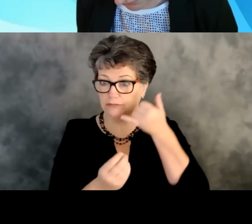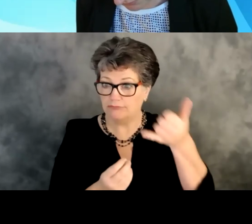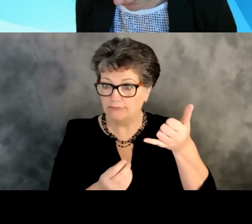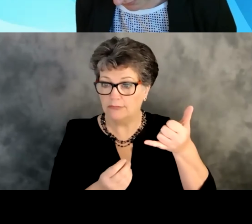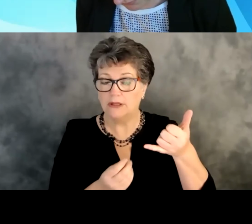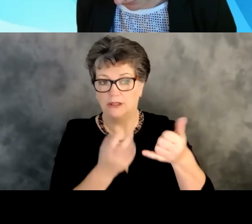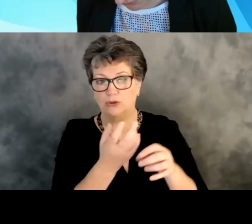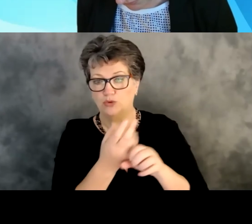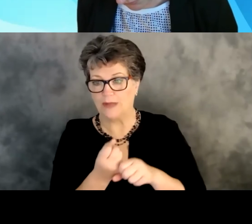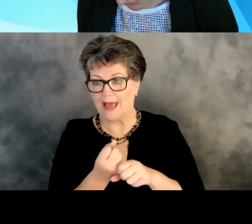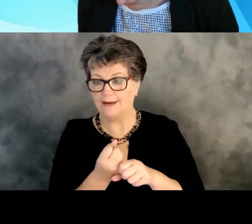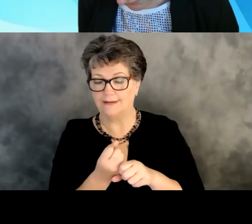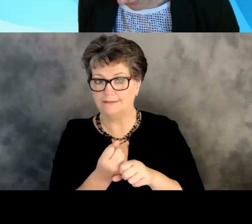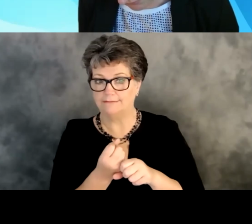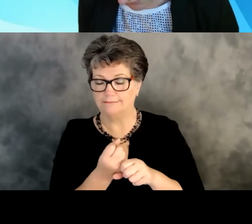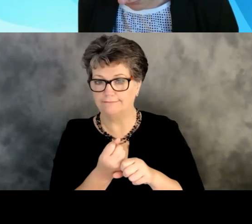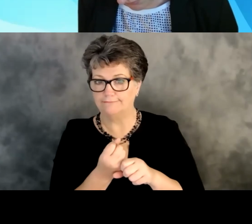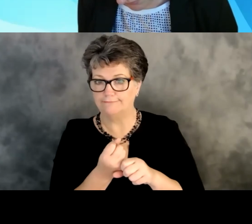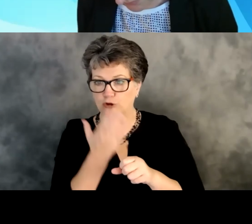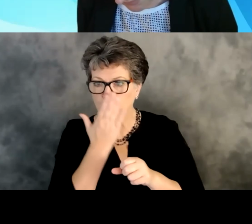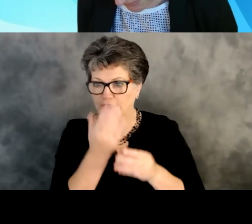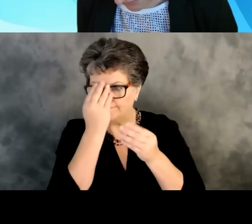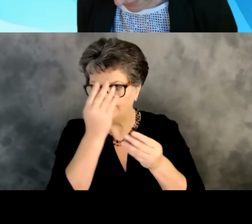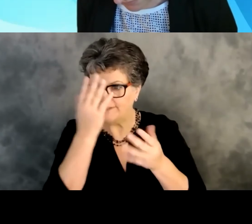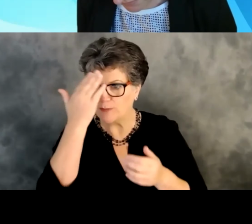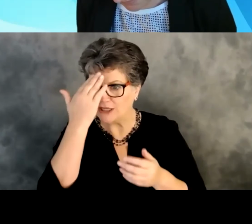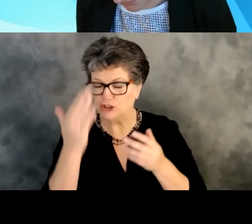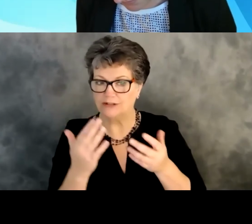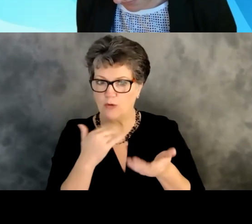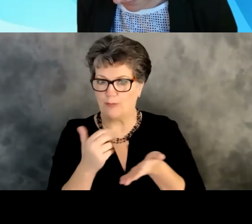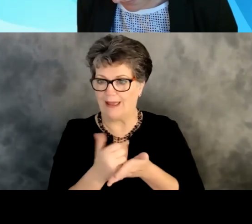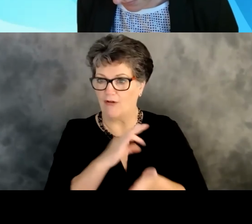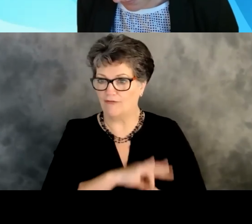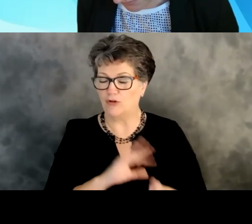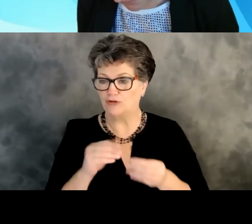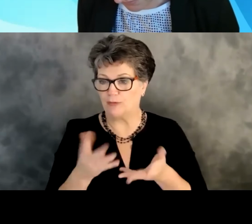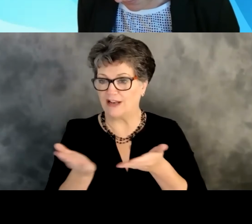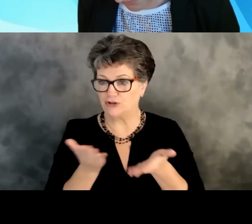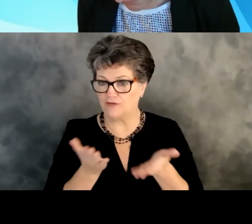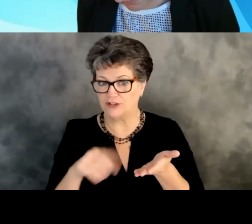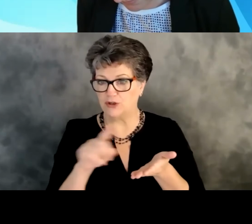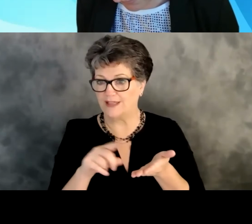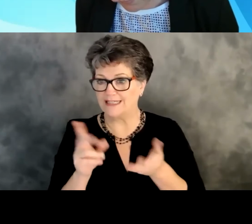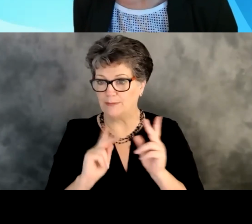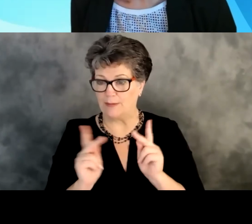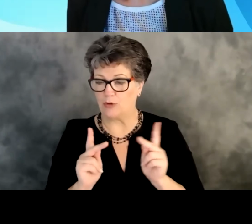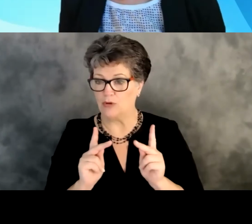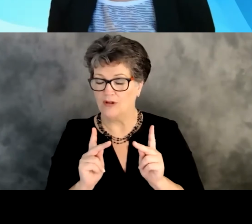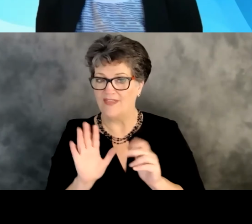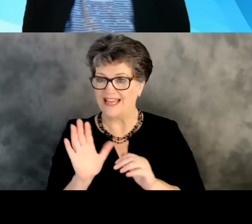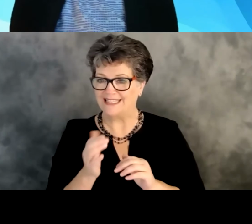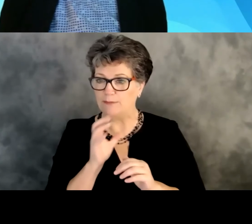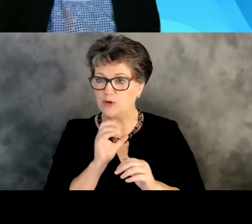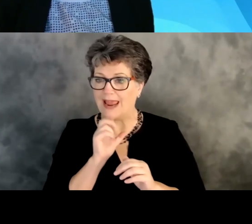get knowledgeable information that would be helpful for providing services to these individuals. Thank